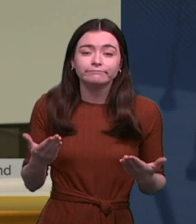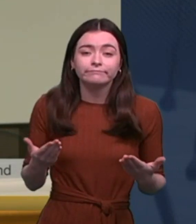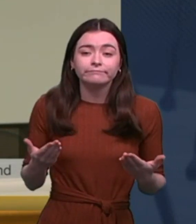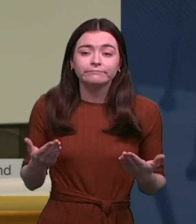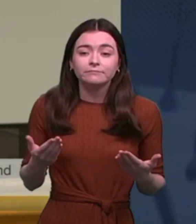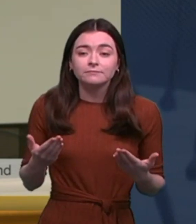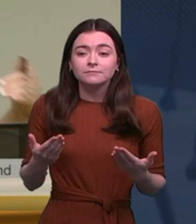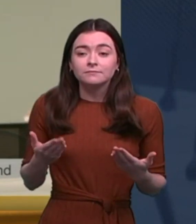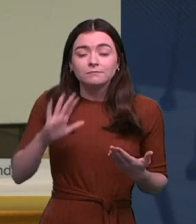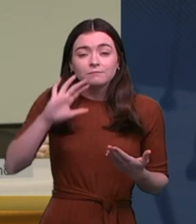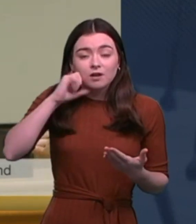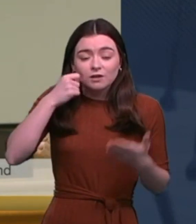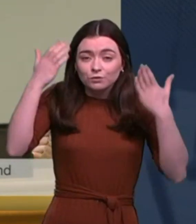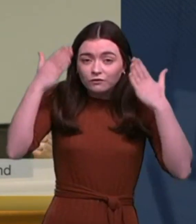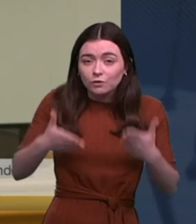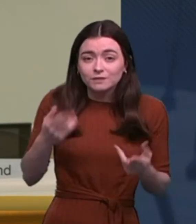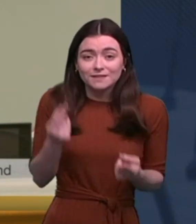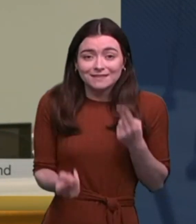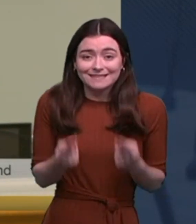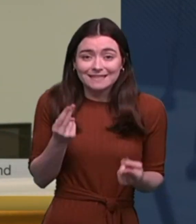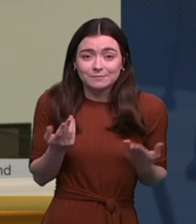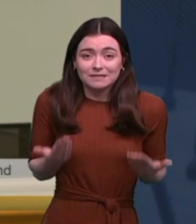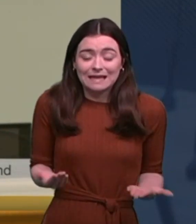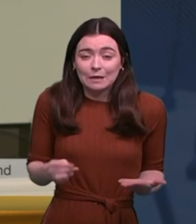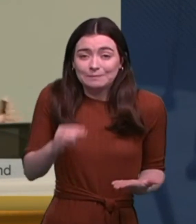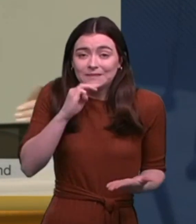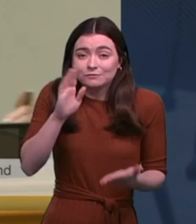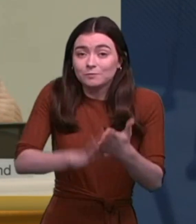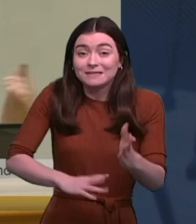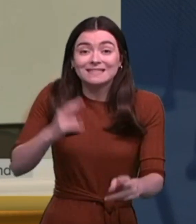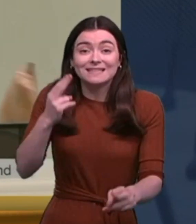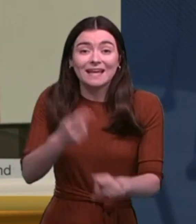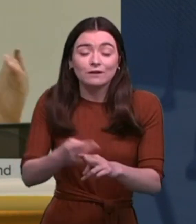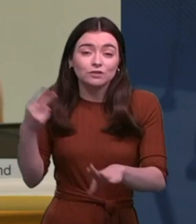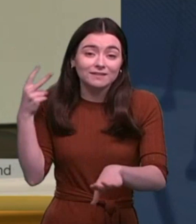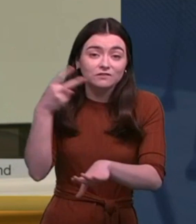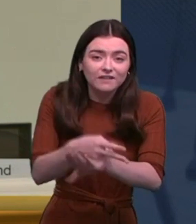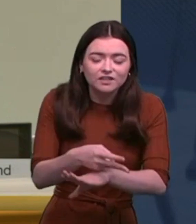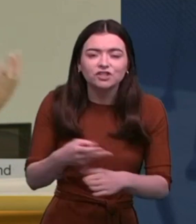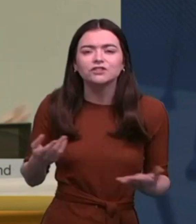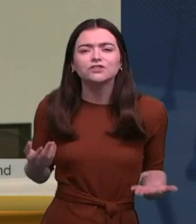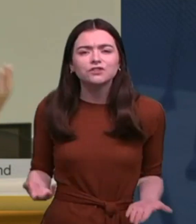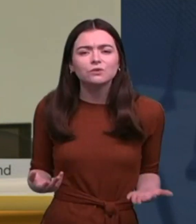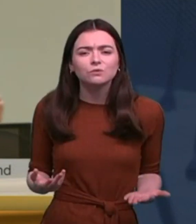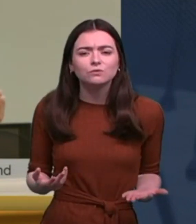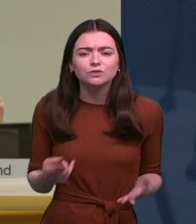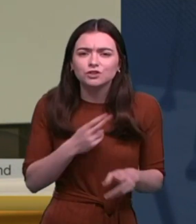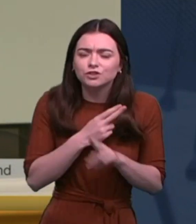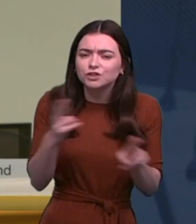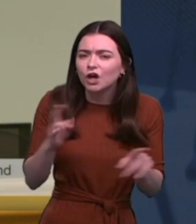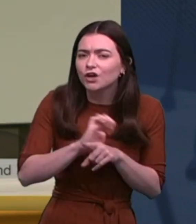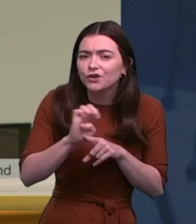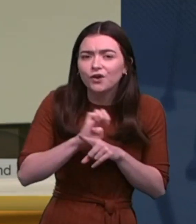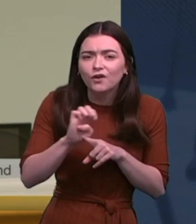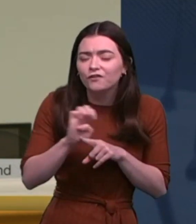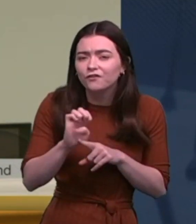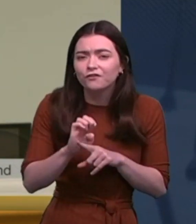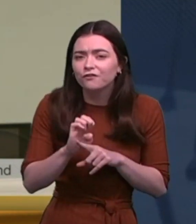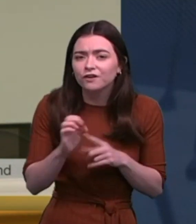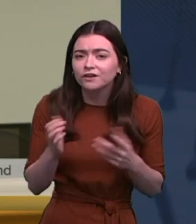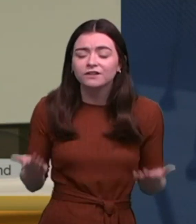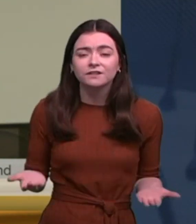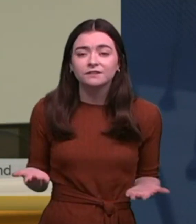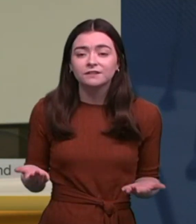we're focusing on assessment now, we're losing out on intervention, and there's this kind of, it's like there isn't enough, basically. And, you